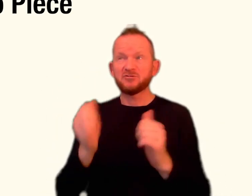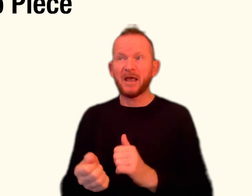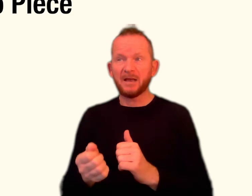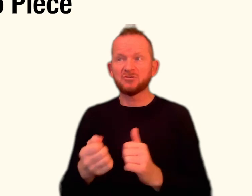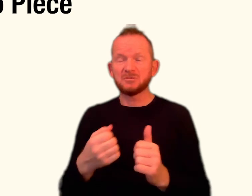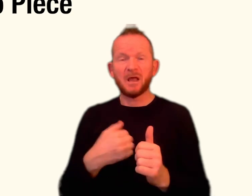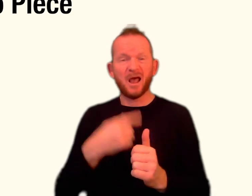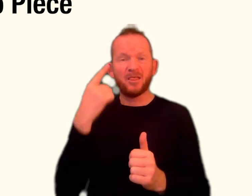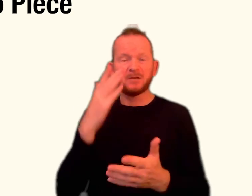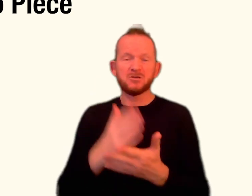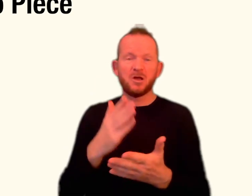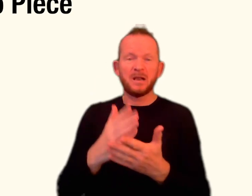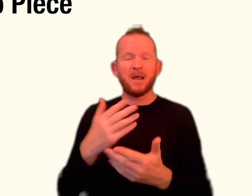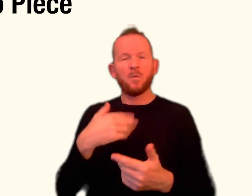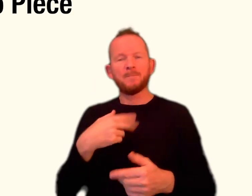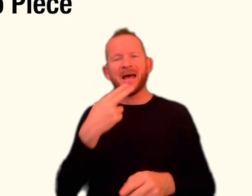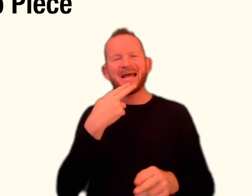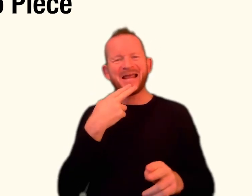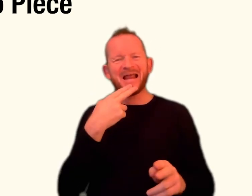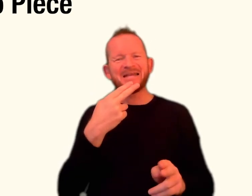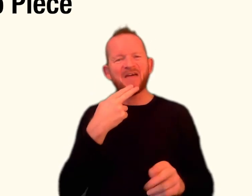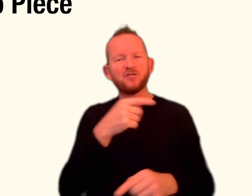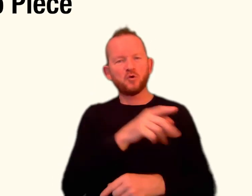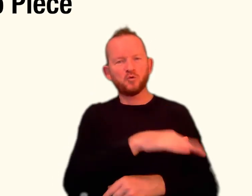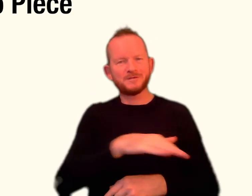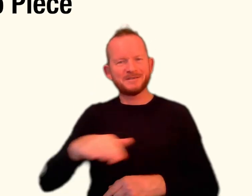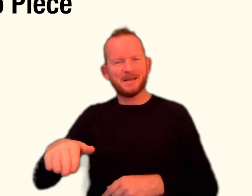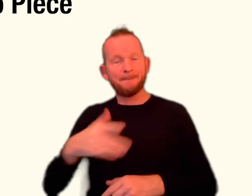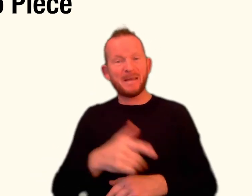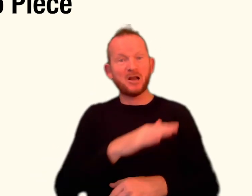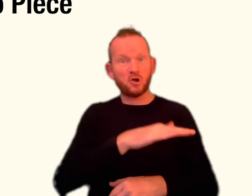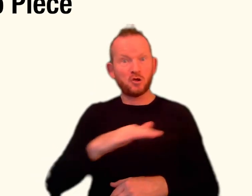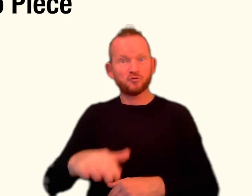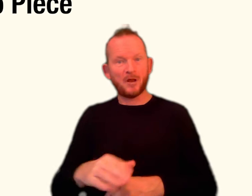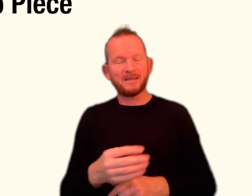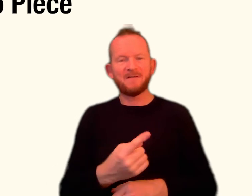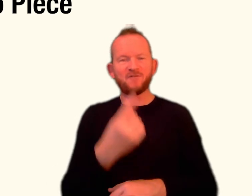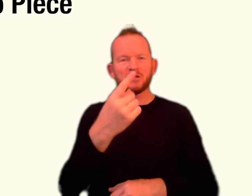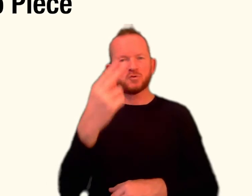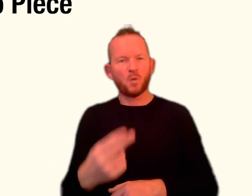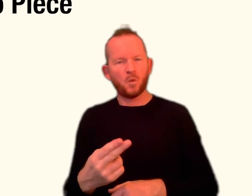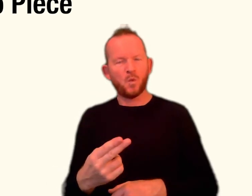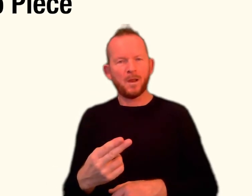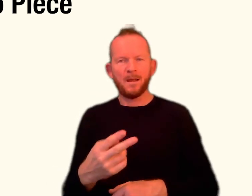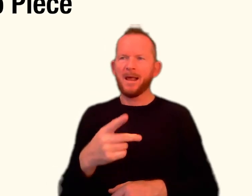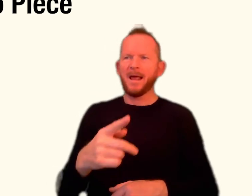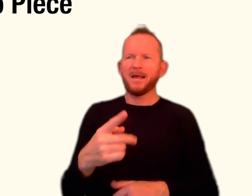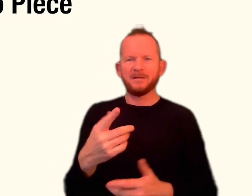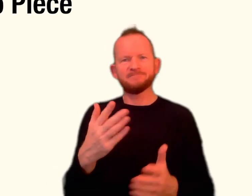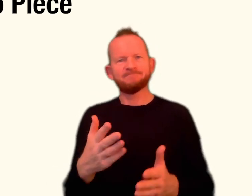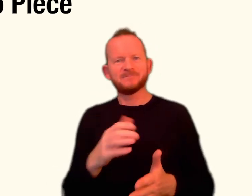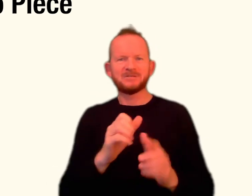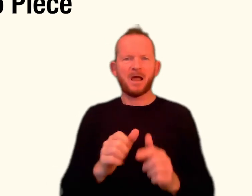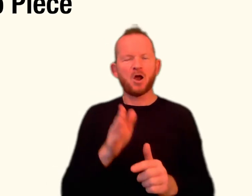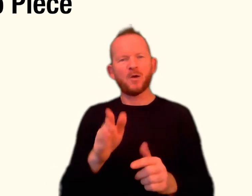certainly, like with my nephews, they've been to nursery in the first school and they're just about to start going